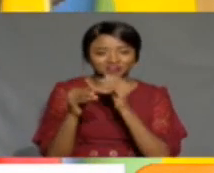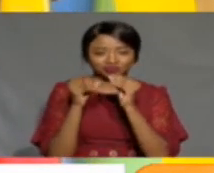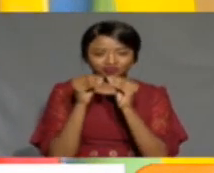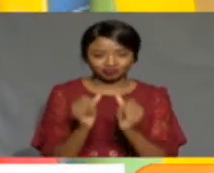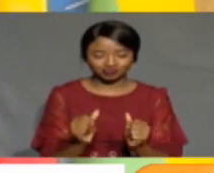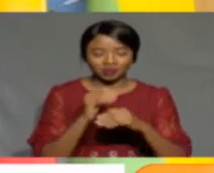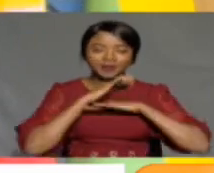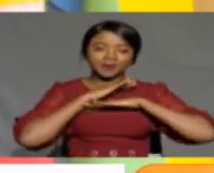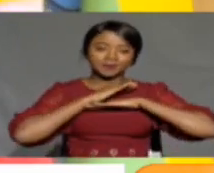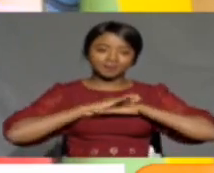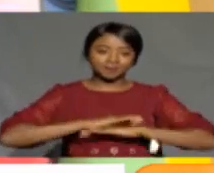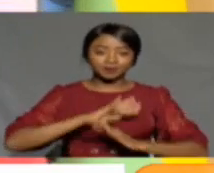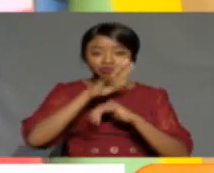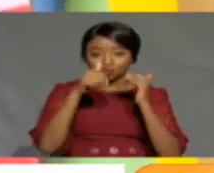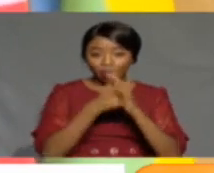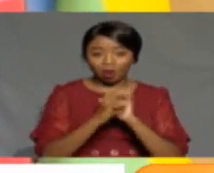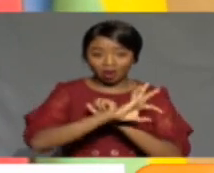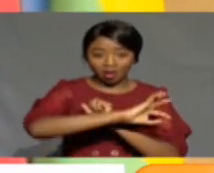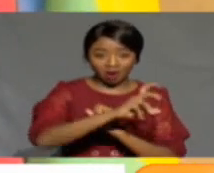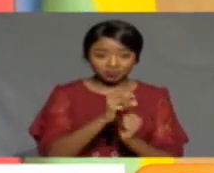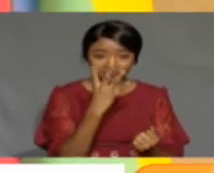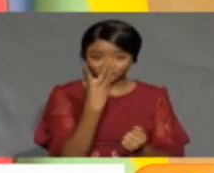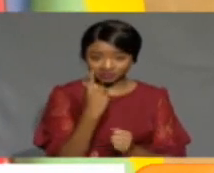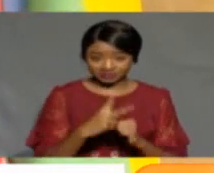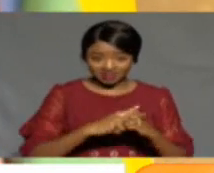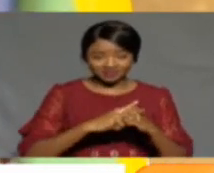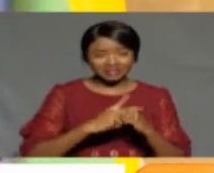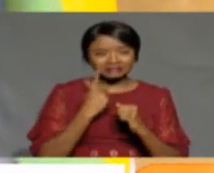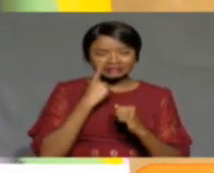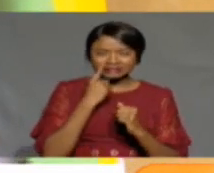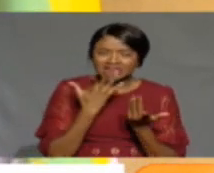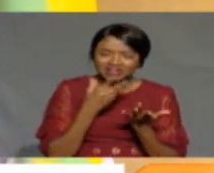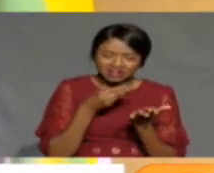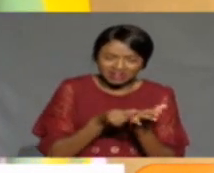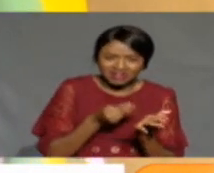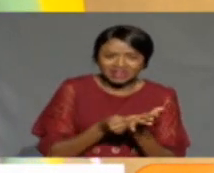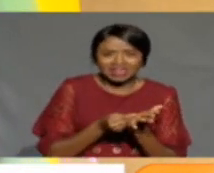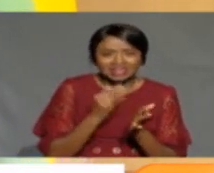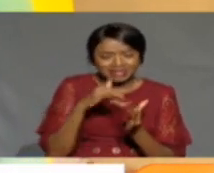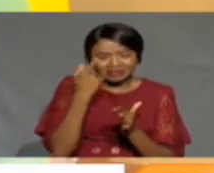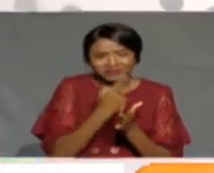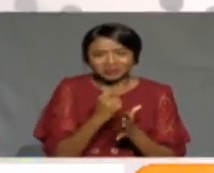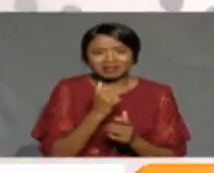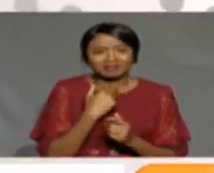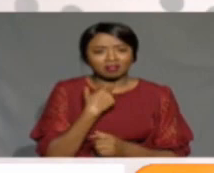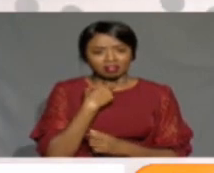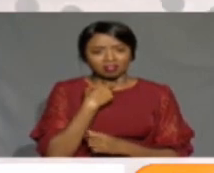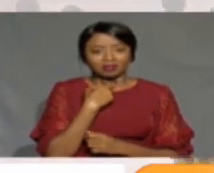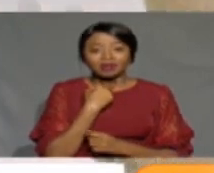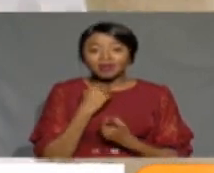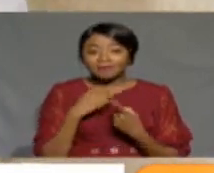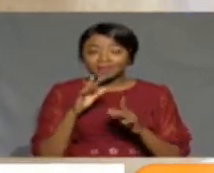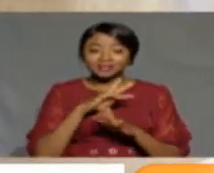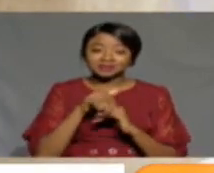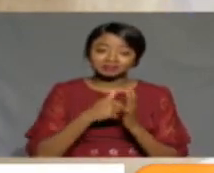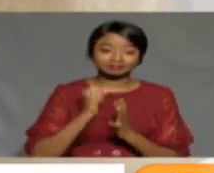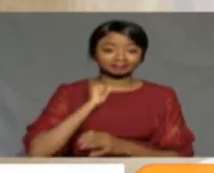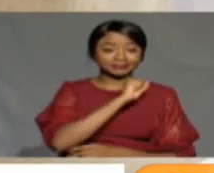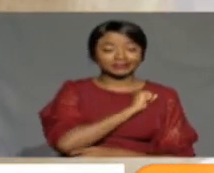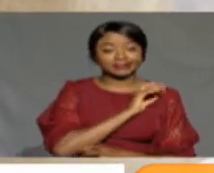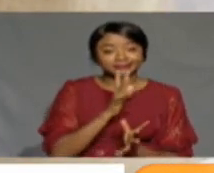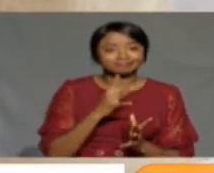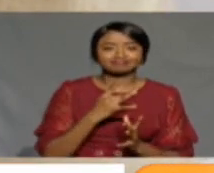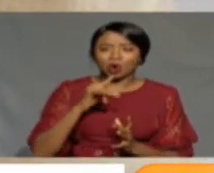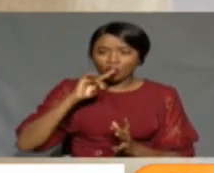for the 47 county governments that were staring at a financial crisis next week. The Senate forced to drop its demand for a